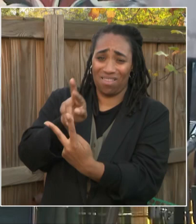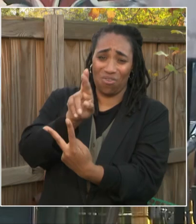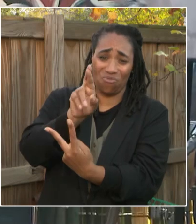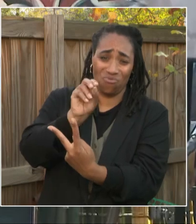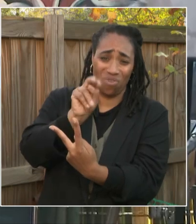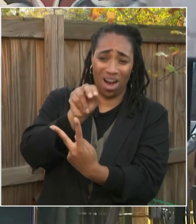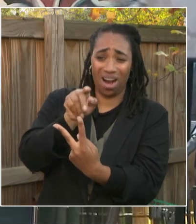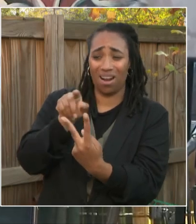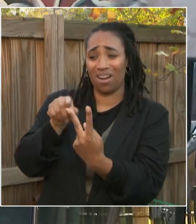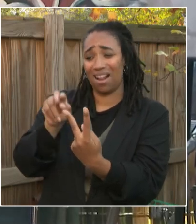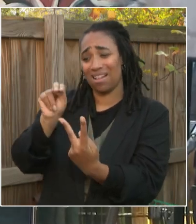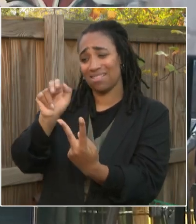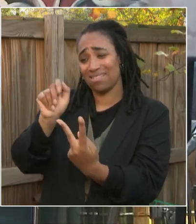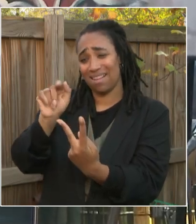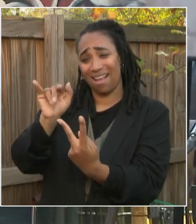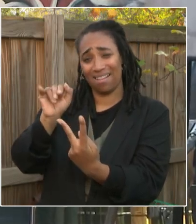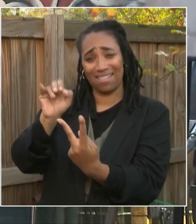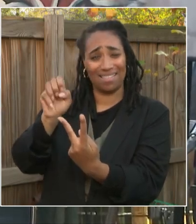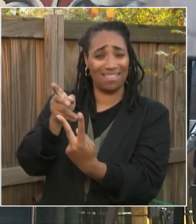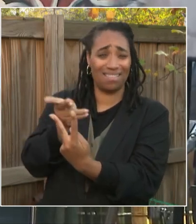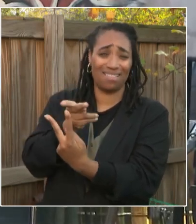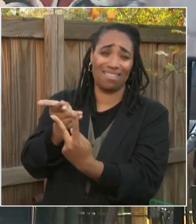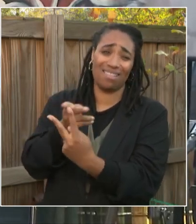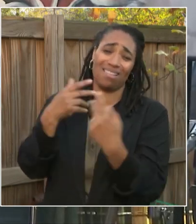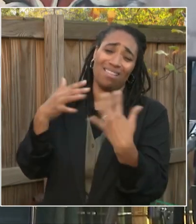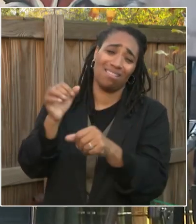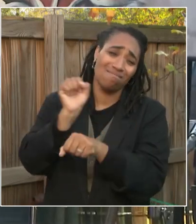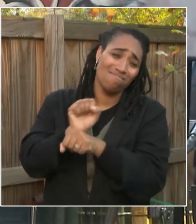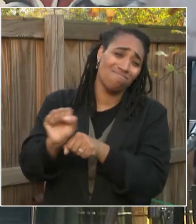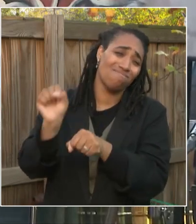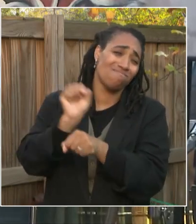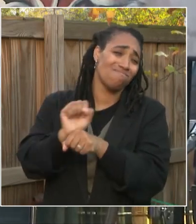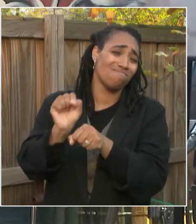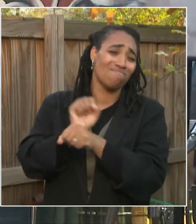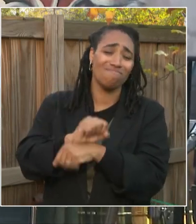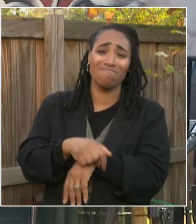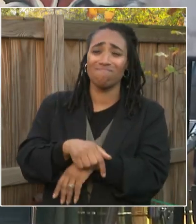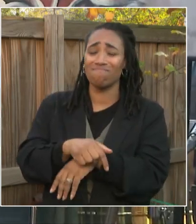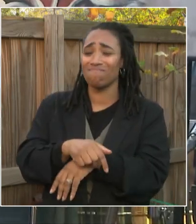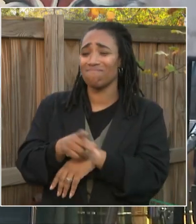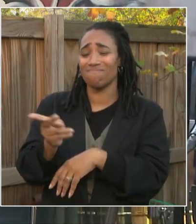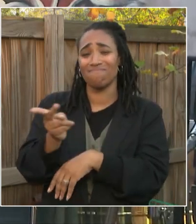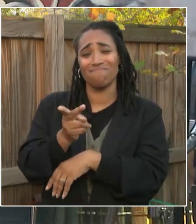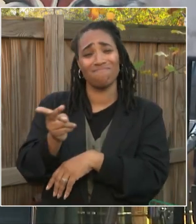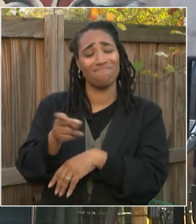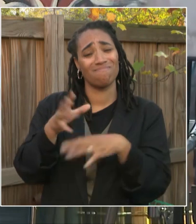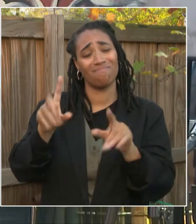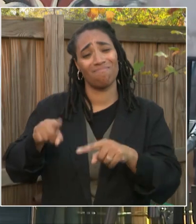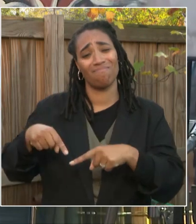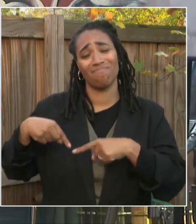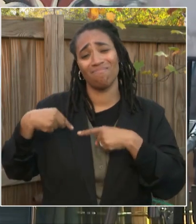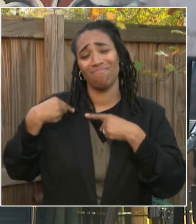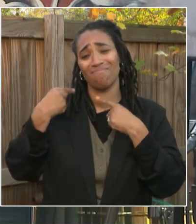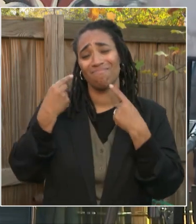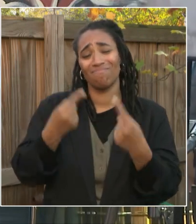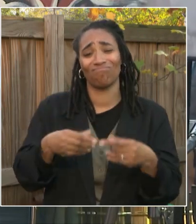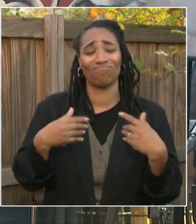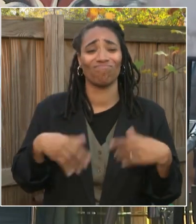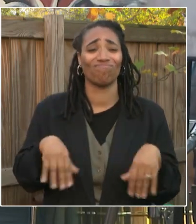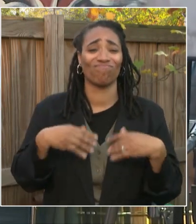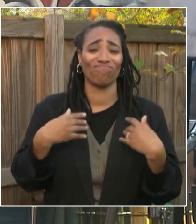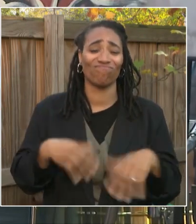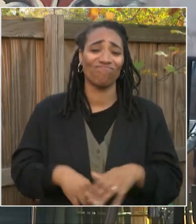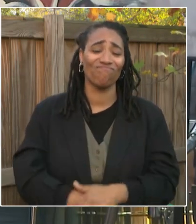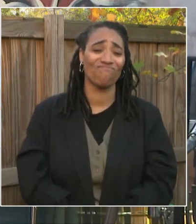Natalie, and for all the pioneers that have been put in so much work over the years, man, like Uncle Tony, Mr.